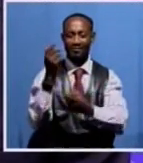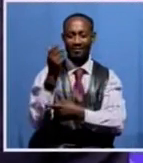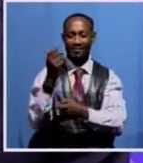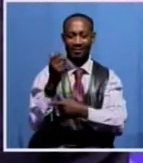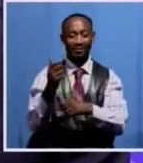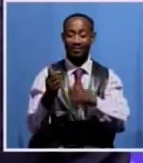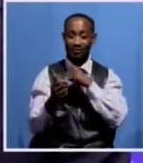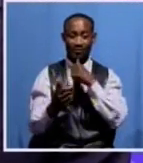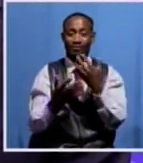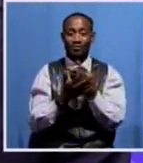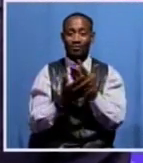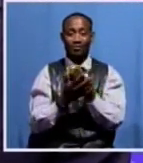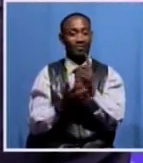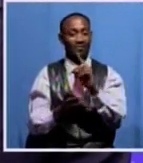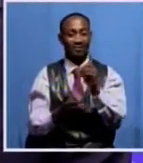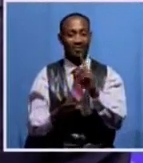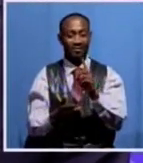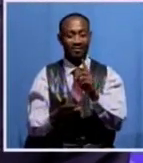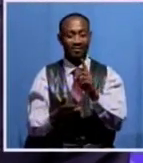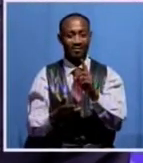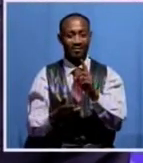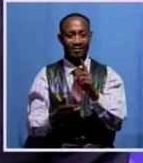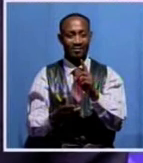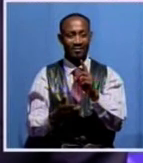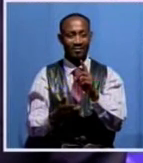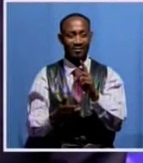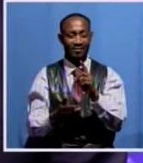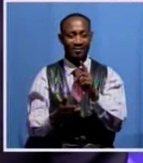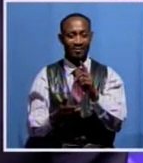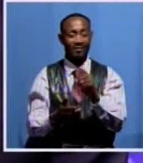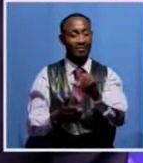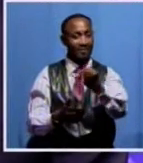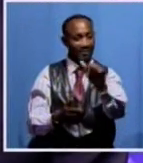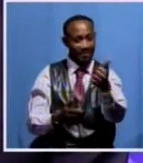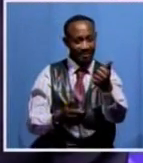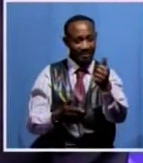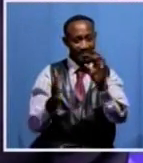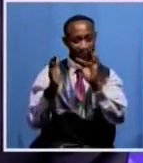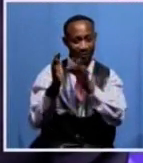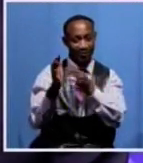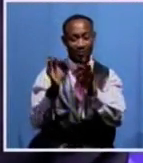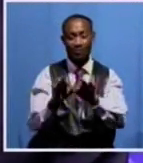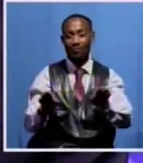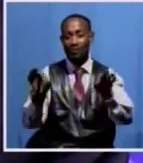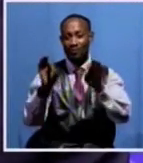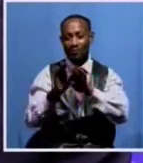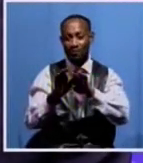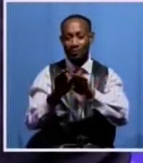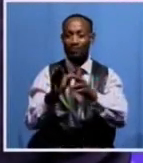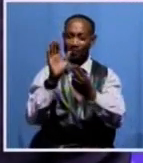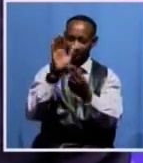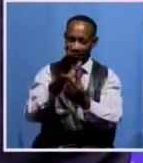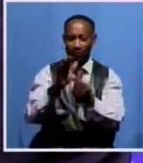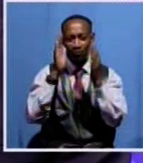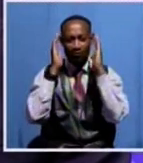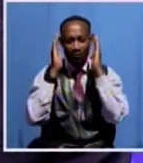yielded to that temptation. That's, I think, a positive takeaway. The other takeaway is that we have shown commitment